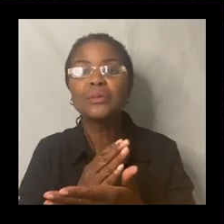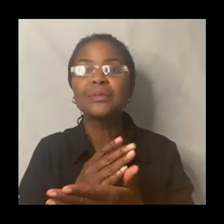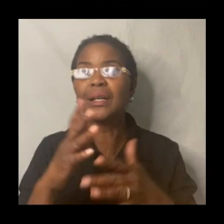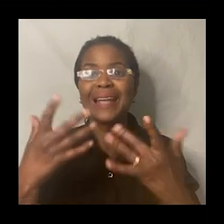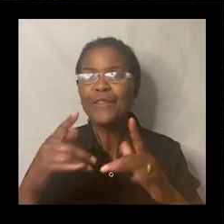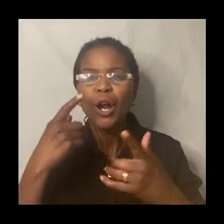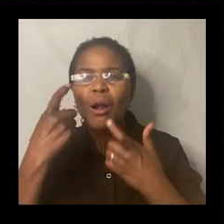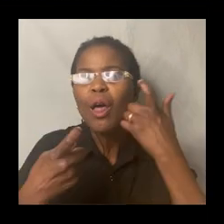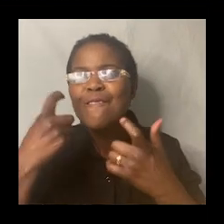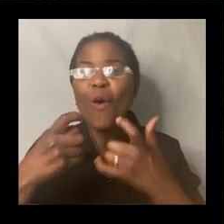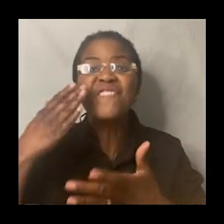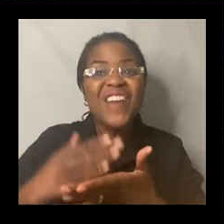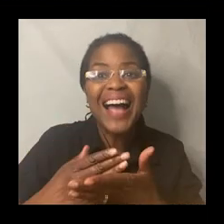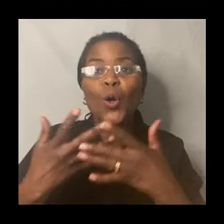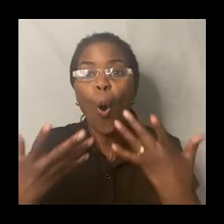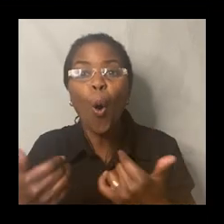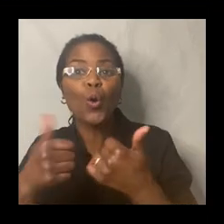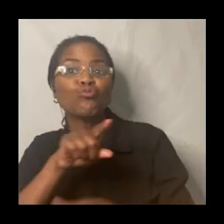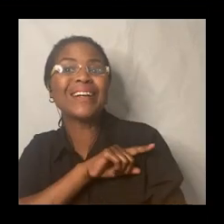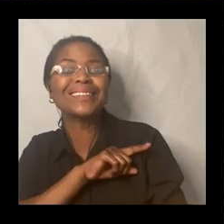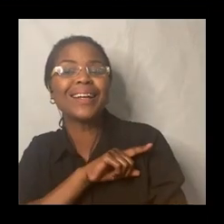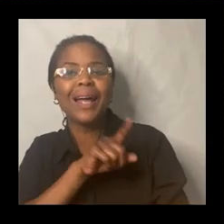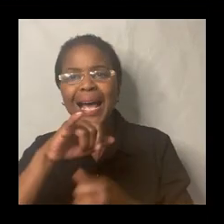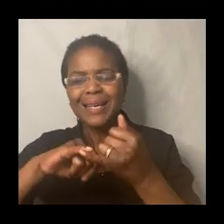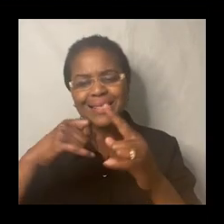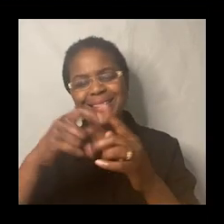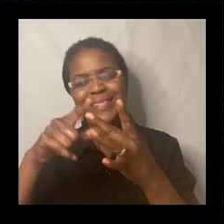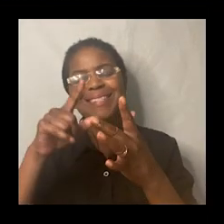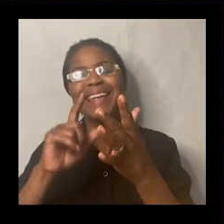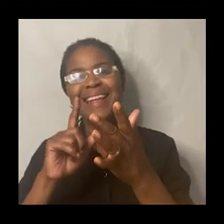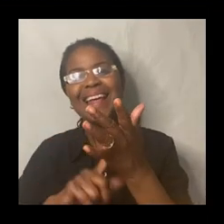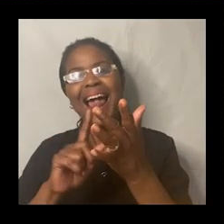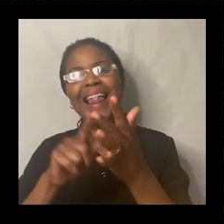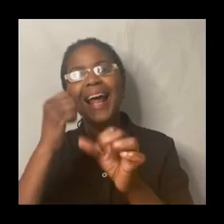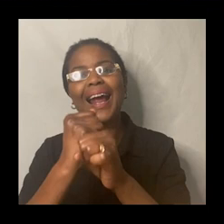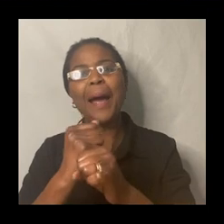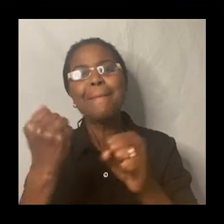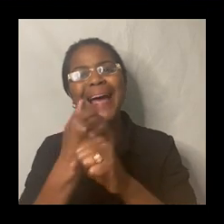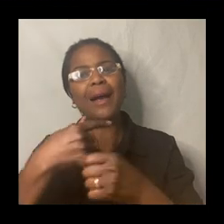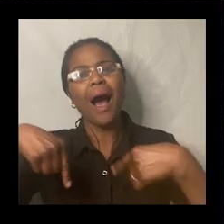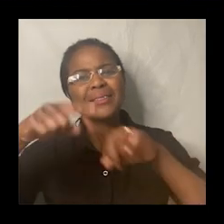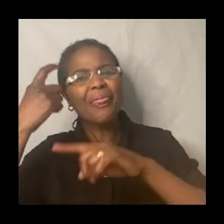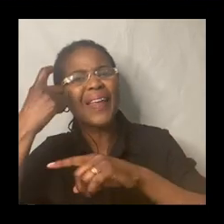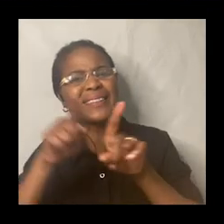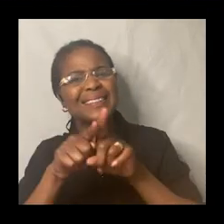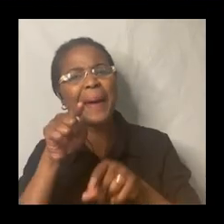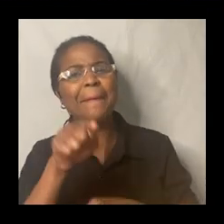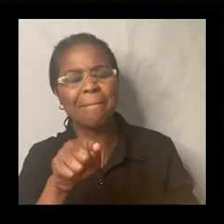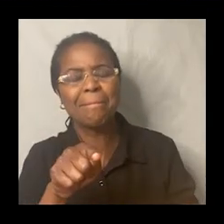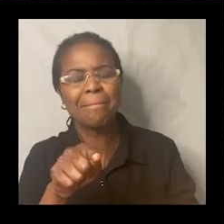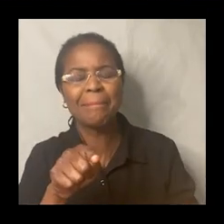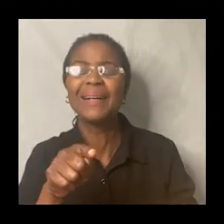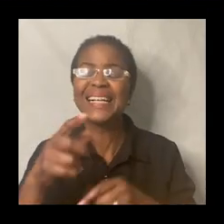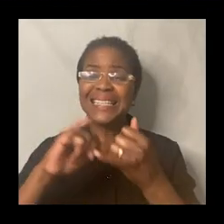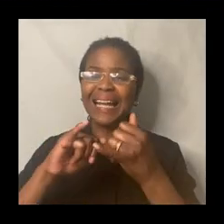reason. Yeah. And I think that's what Skellig makes us do, exist in that space. And at the end of those moments where Skellig is seen